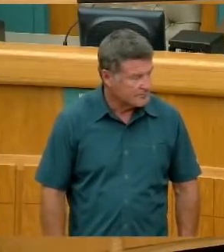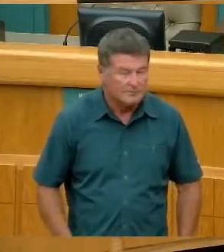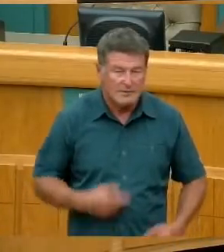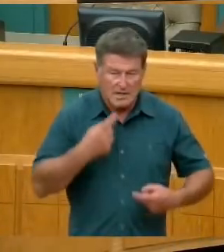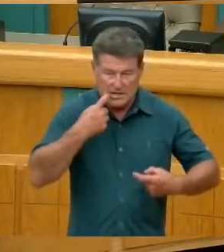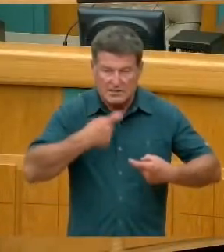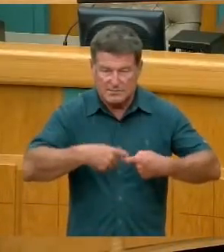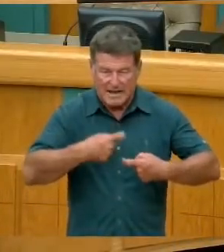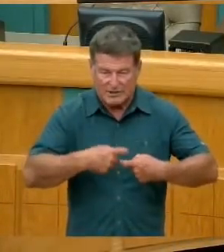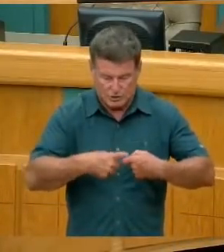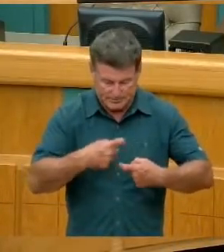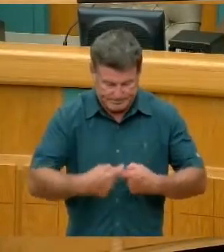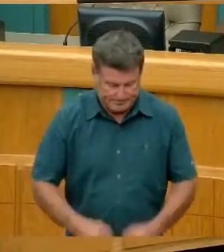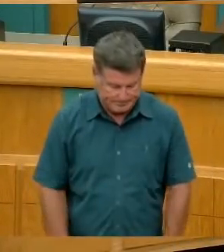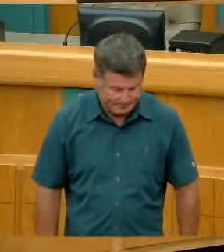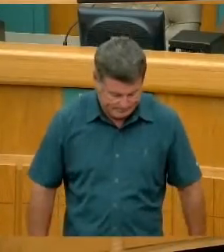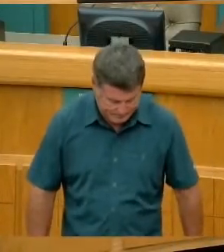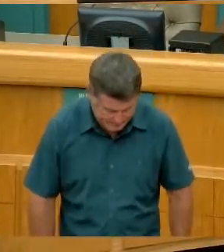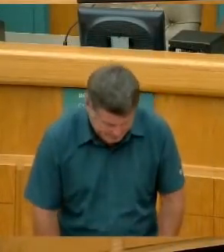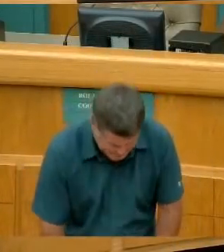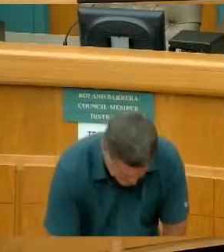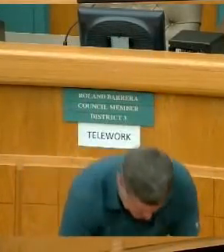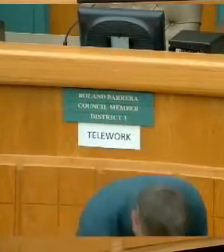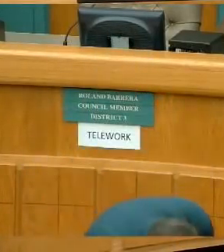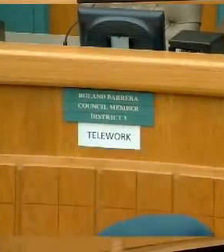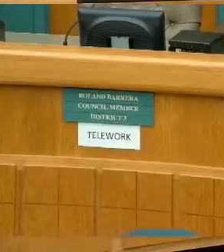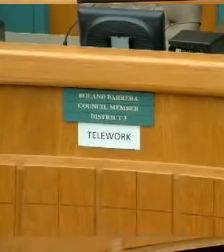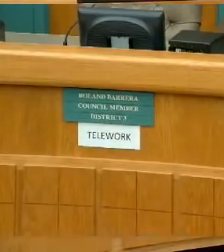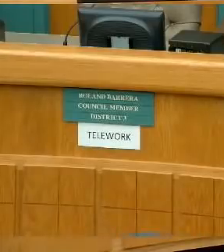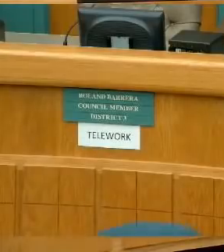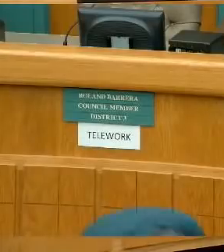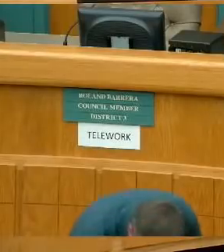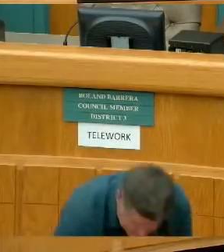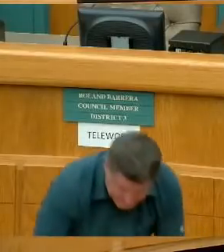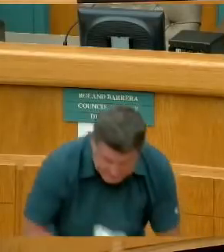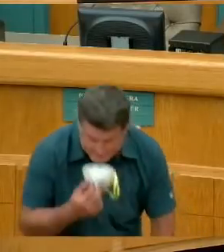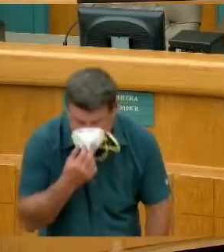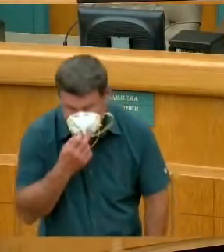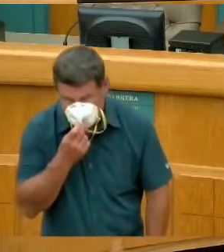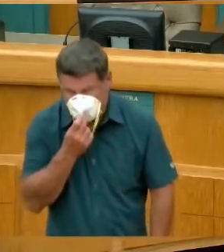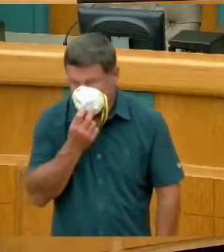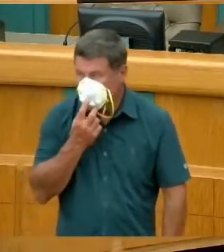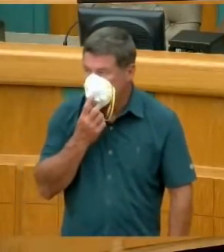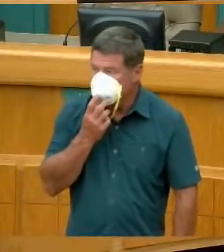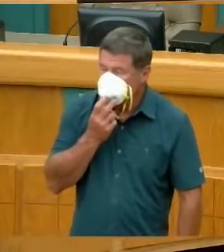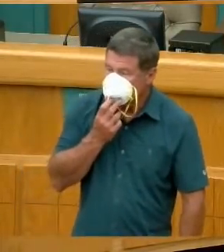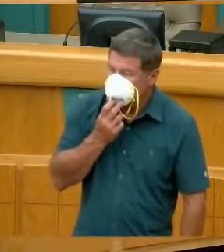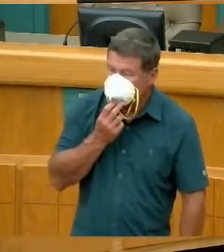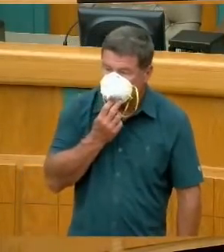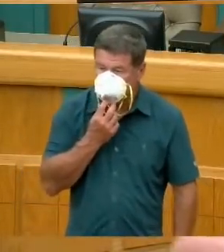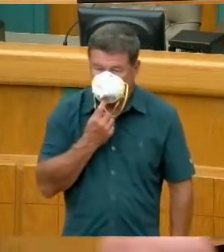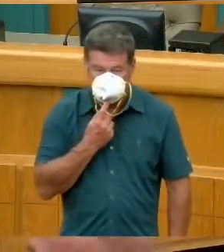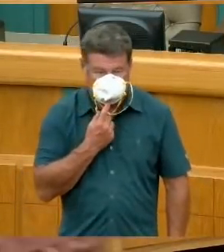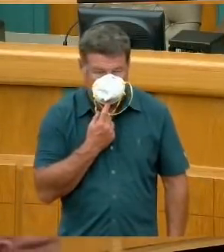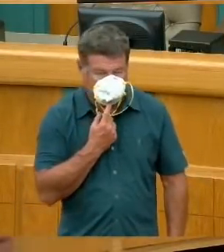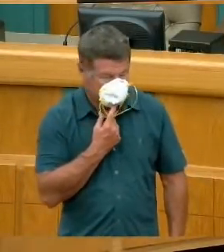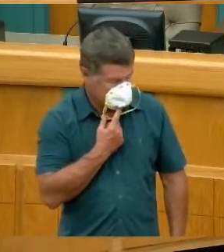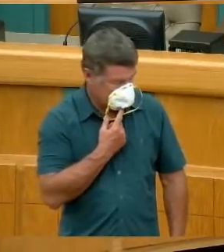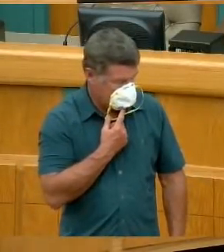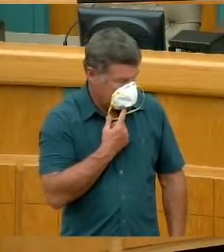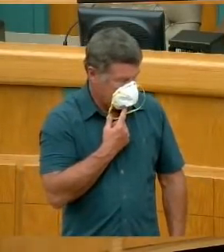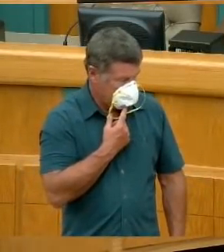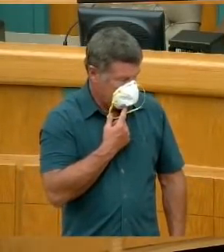Las cifras más recientes indican que en las últimas 24 horas se han reportado 605 casos confirmados por el coronavirus, haciendo un total